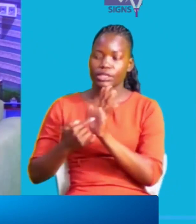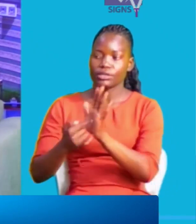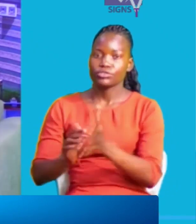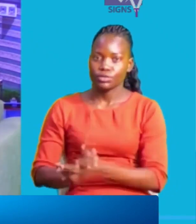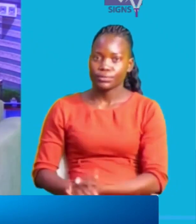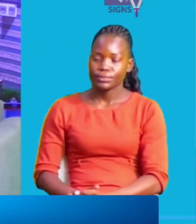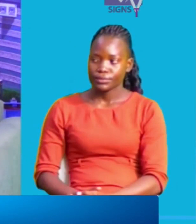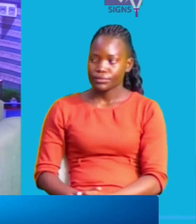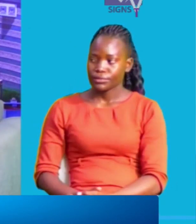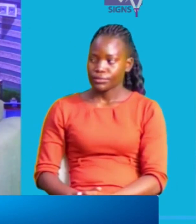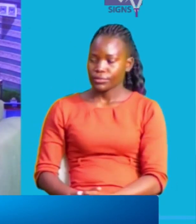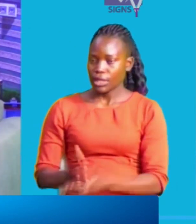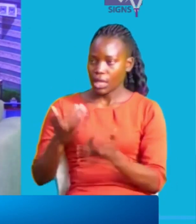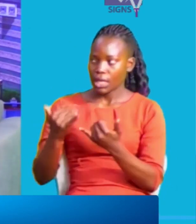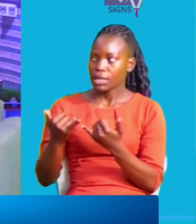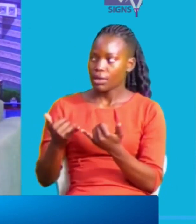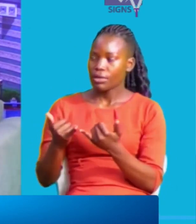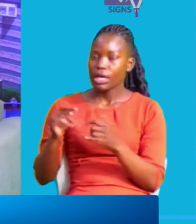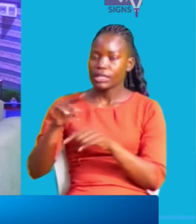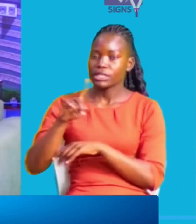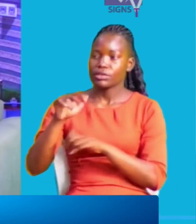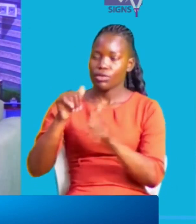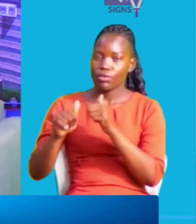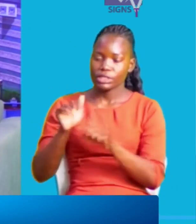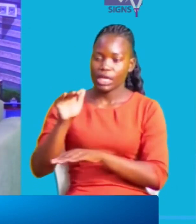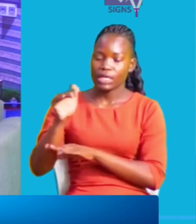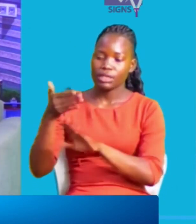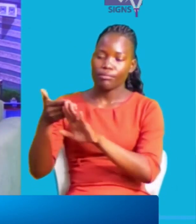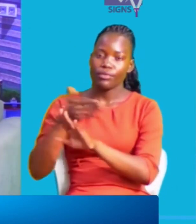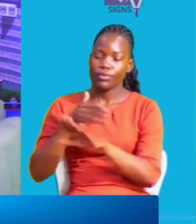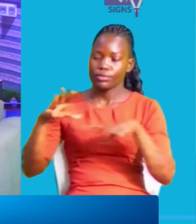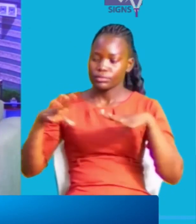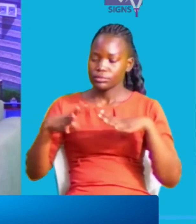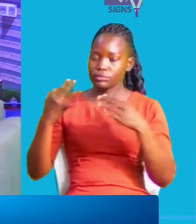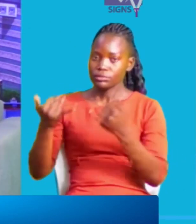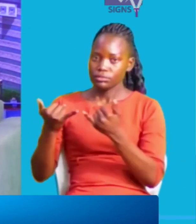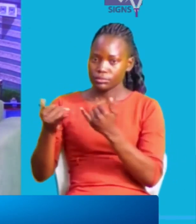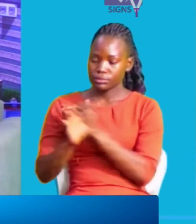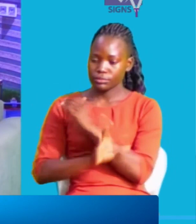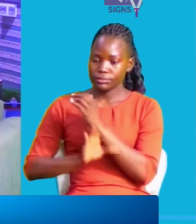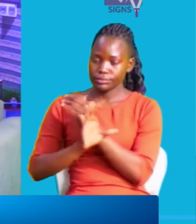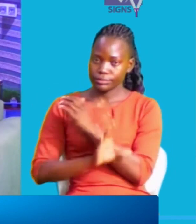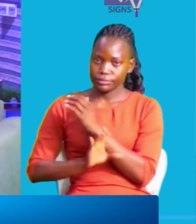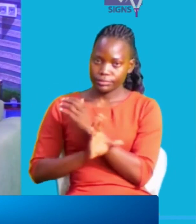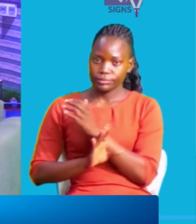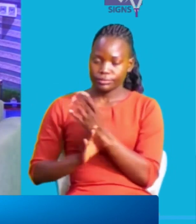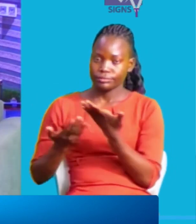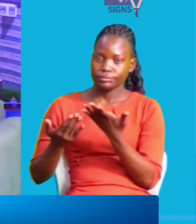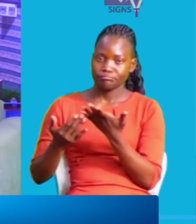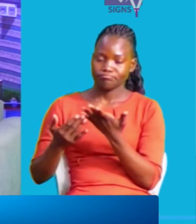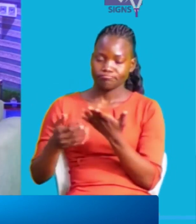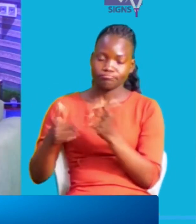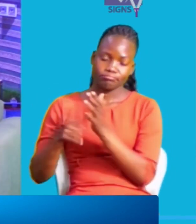conversation, currently, and this is a question that I had posed before we went for the break, currently the country is in a bit of